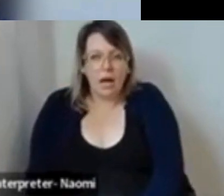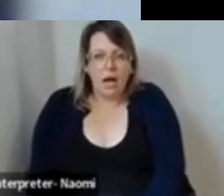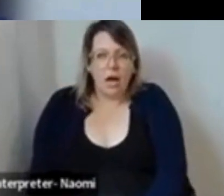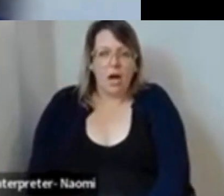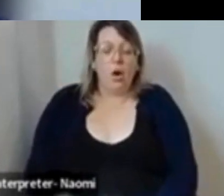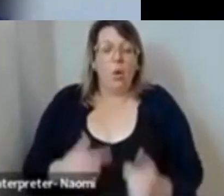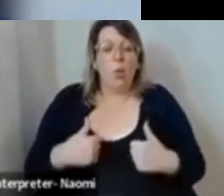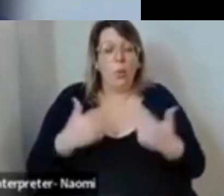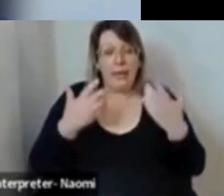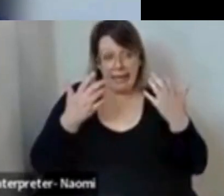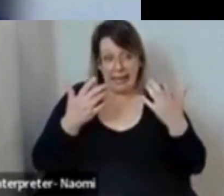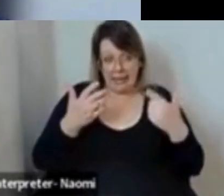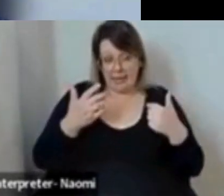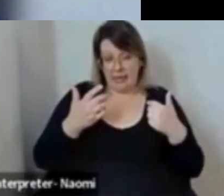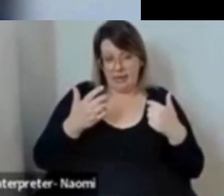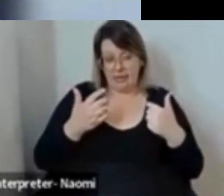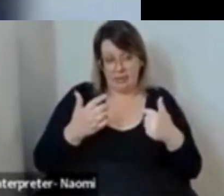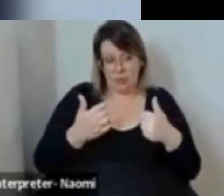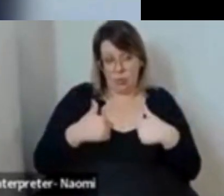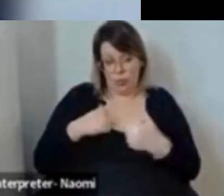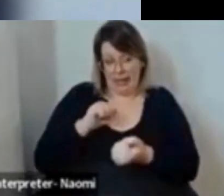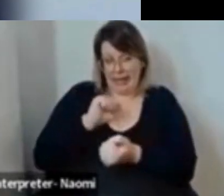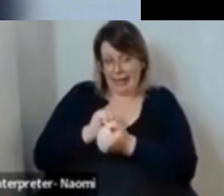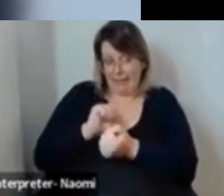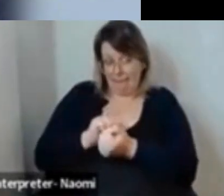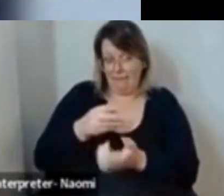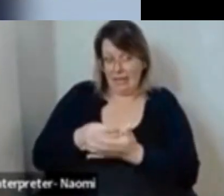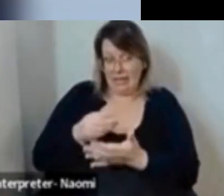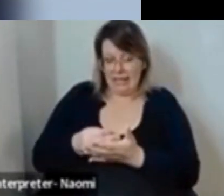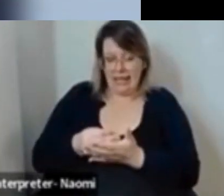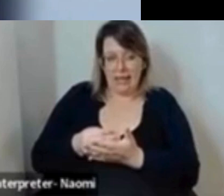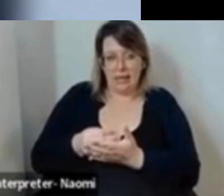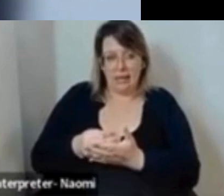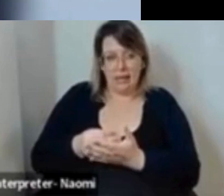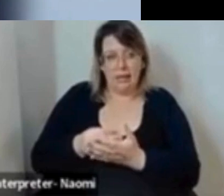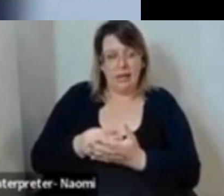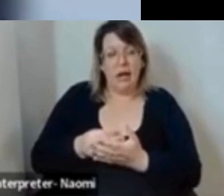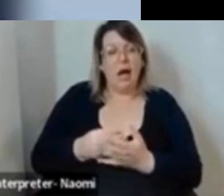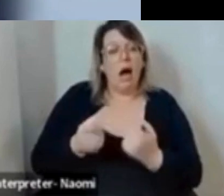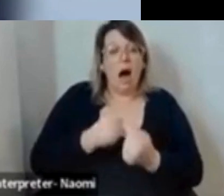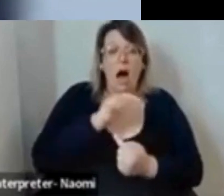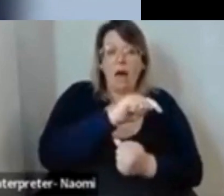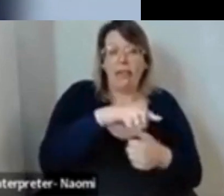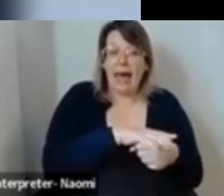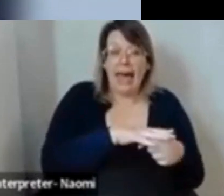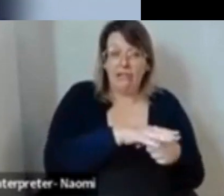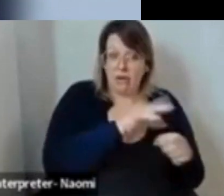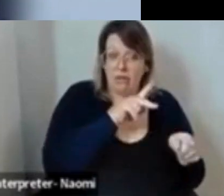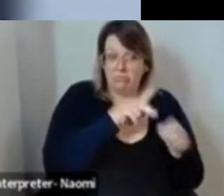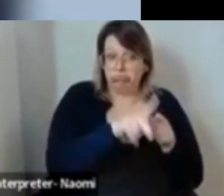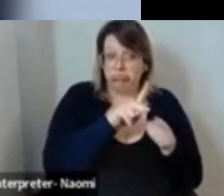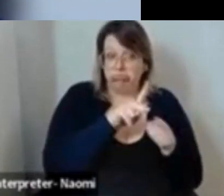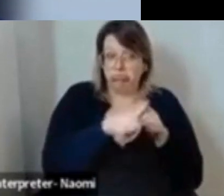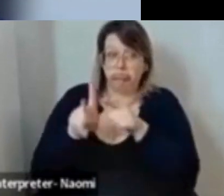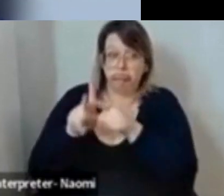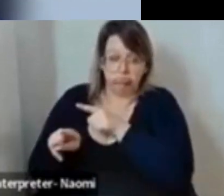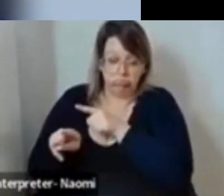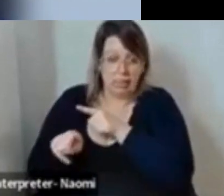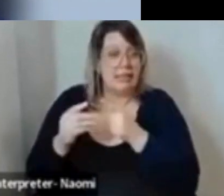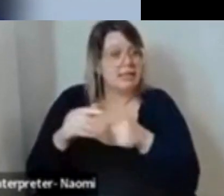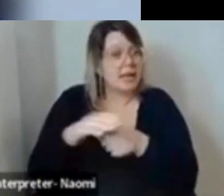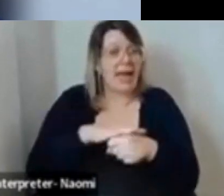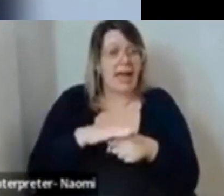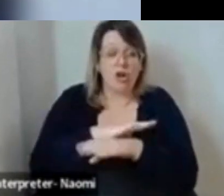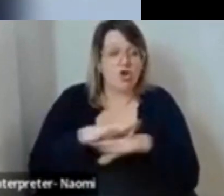sort of protected the existing funding. That certainly isn't the case in a number of other, what the department calls unprotected budgets,